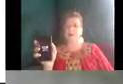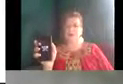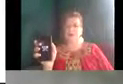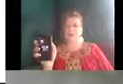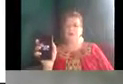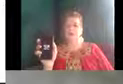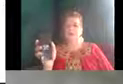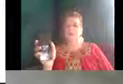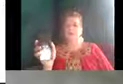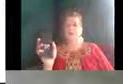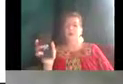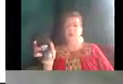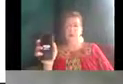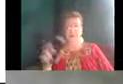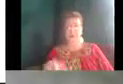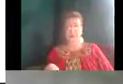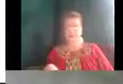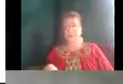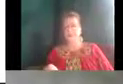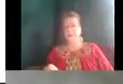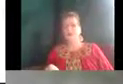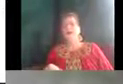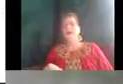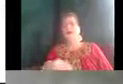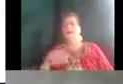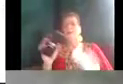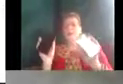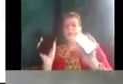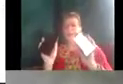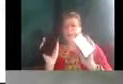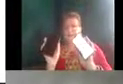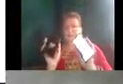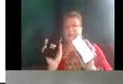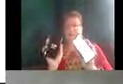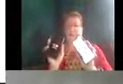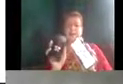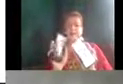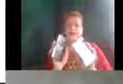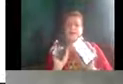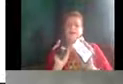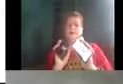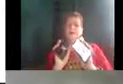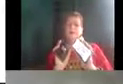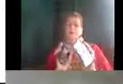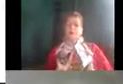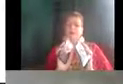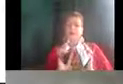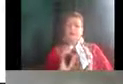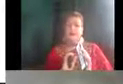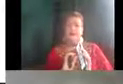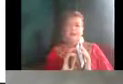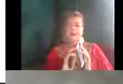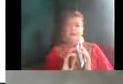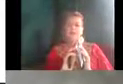store um okay google and now both of these devices now have total